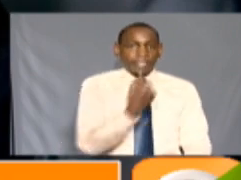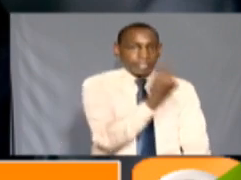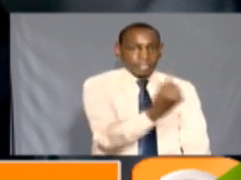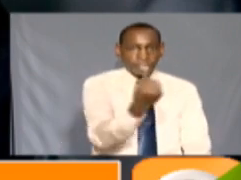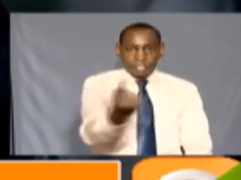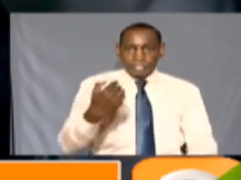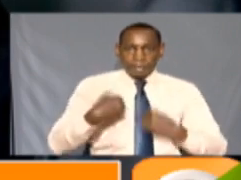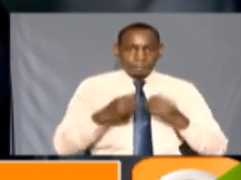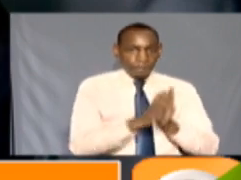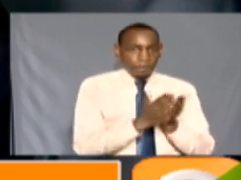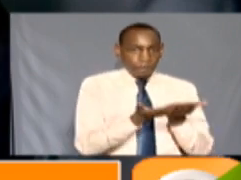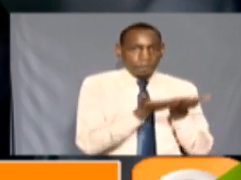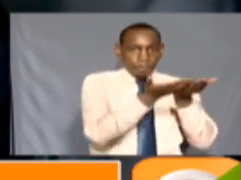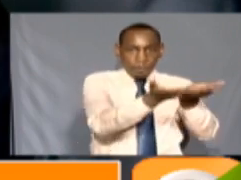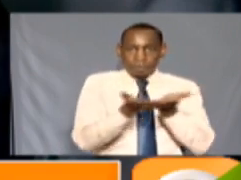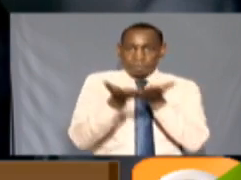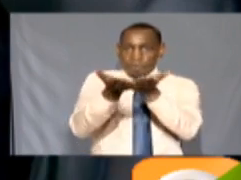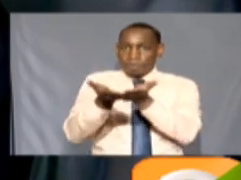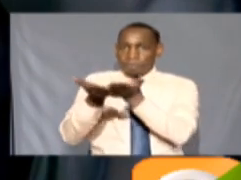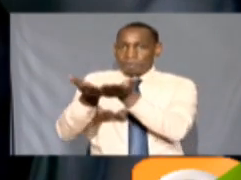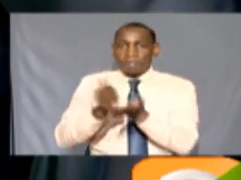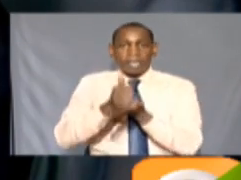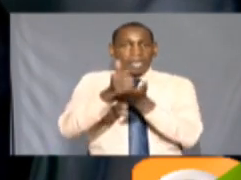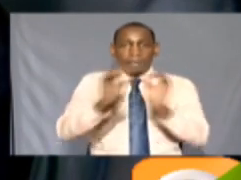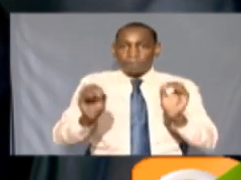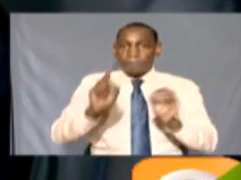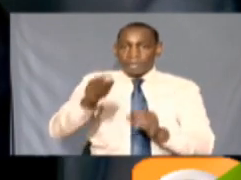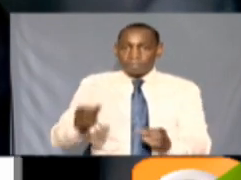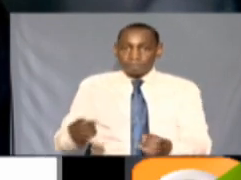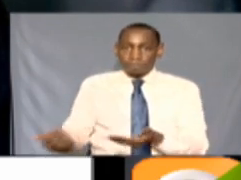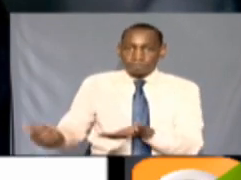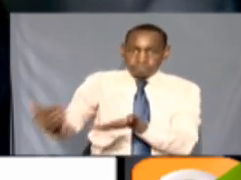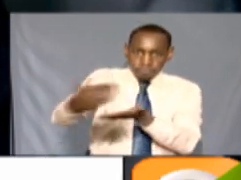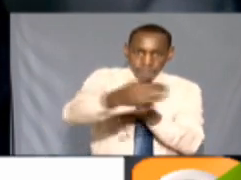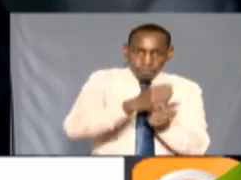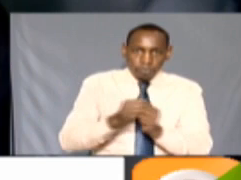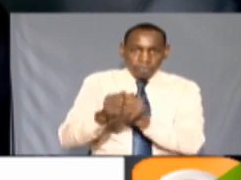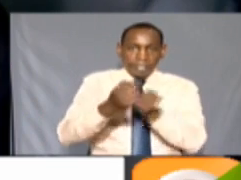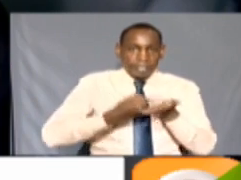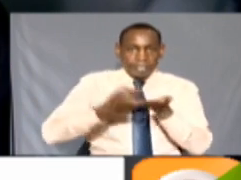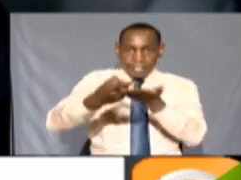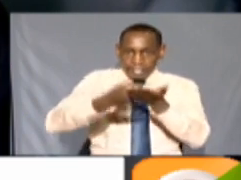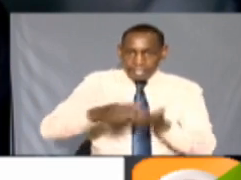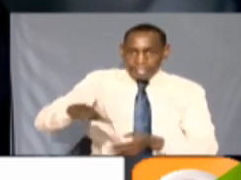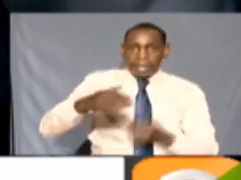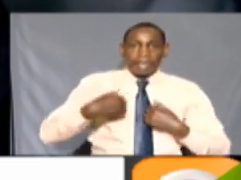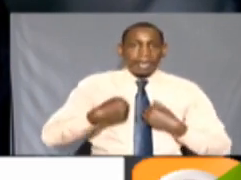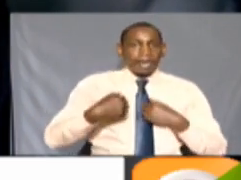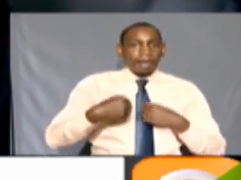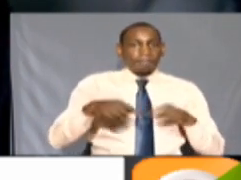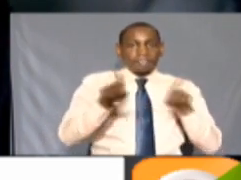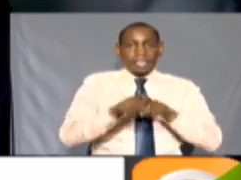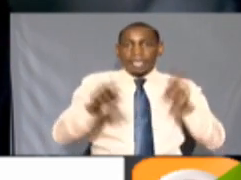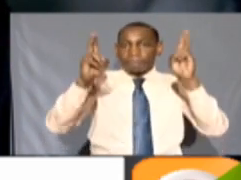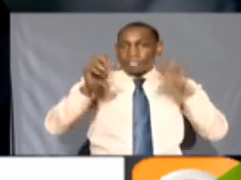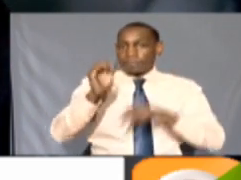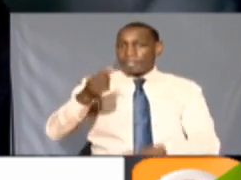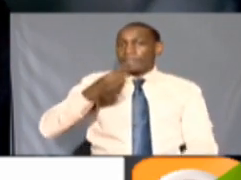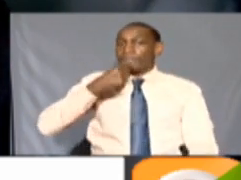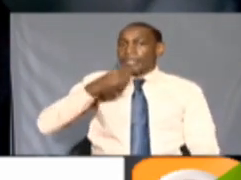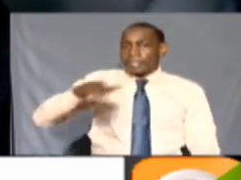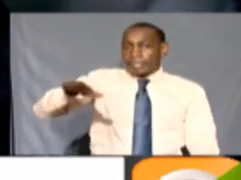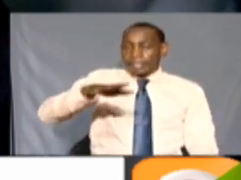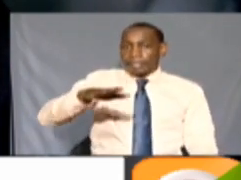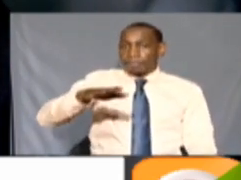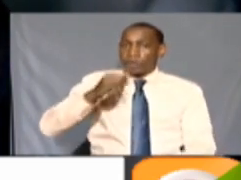that booklet, you are not helping them. So we have to bring them together. We discuss as a region. We have common issues. If it is in Nyanza, we trade